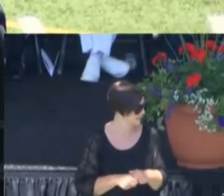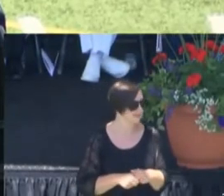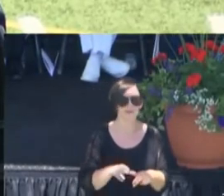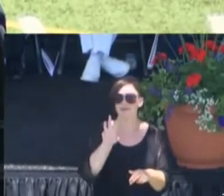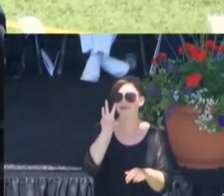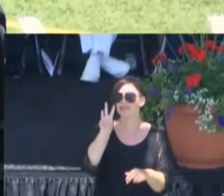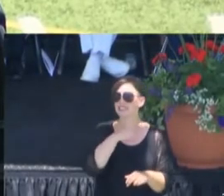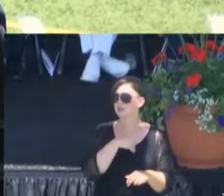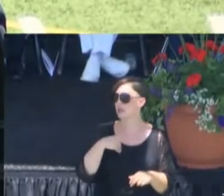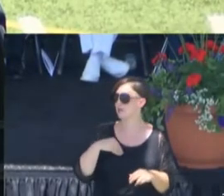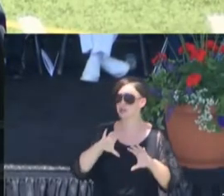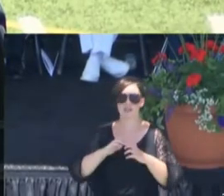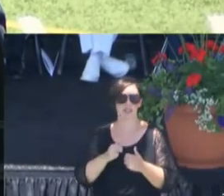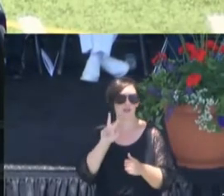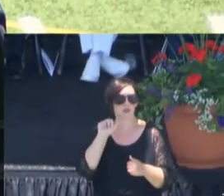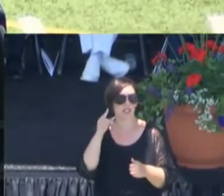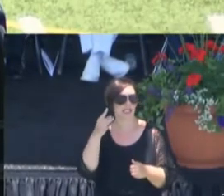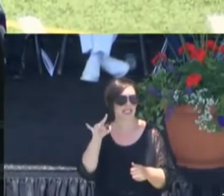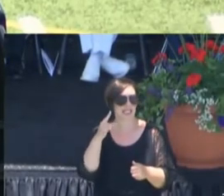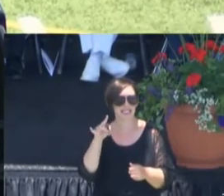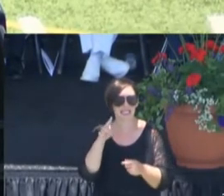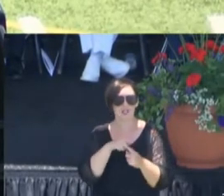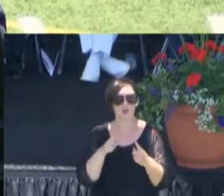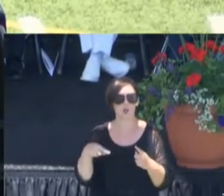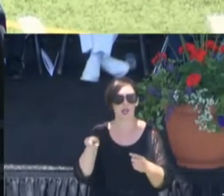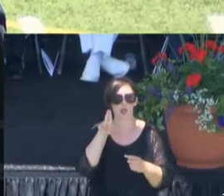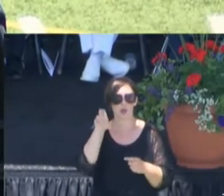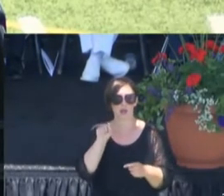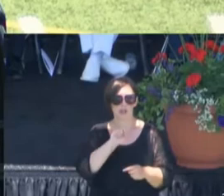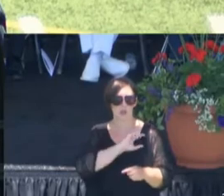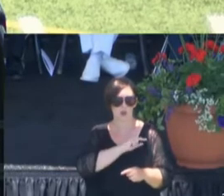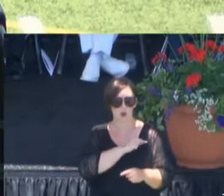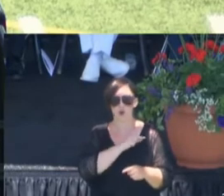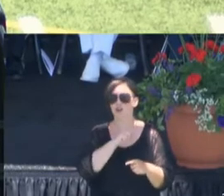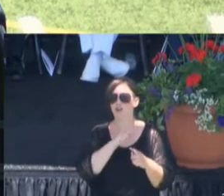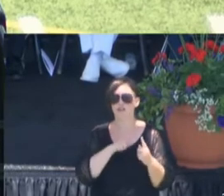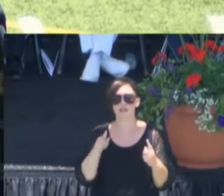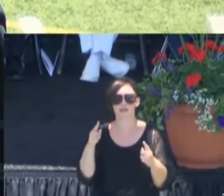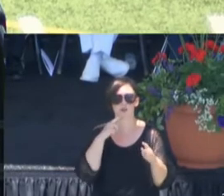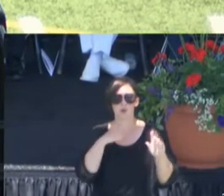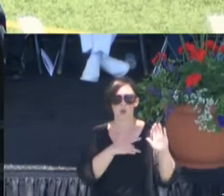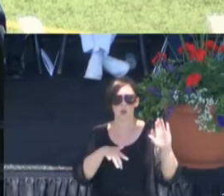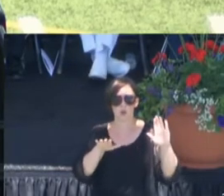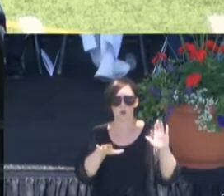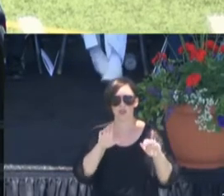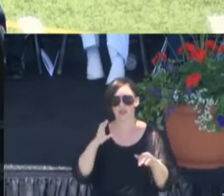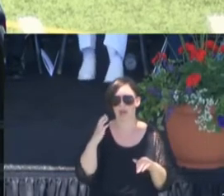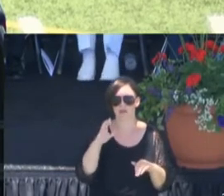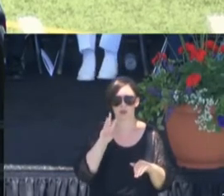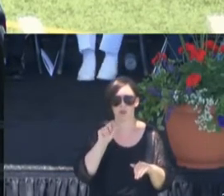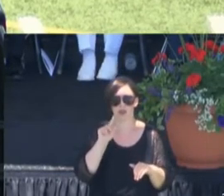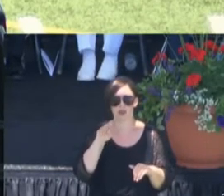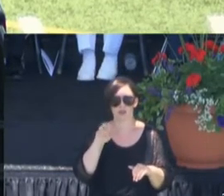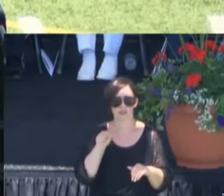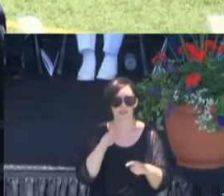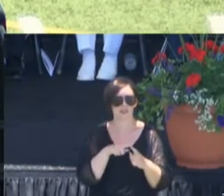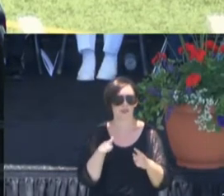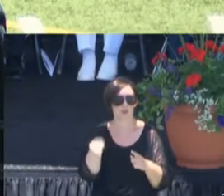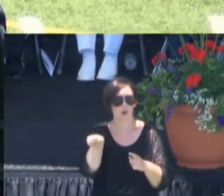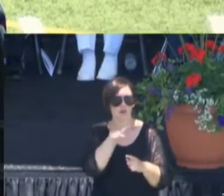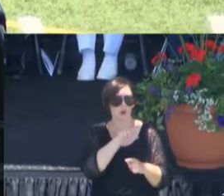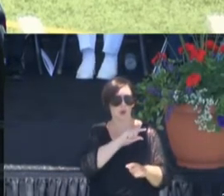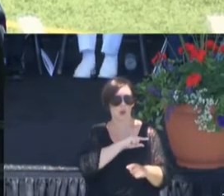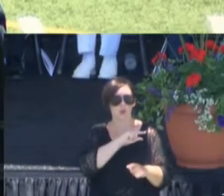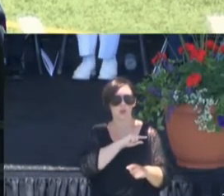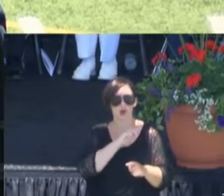6 members of the class of 2018 will receive commissions in the United States Coast Guard. Administering the oath is Captain Williams. Those seeking a commission in the United